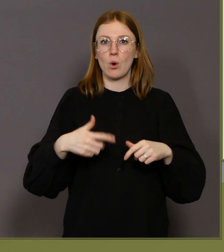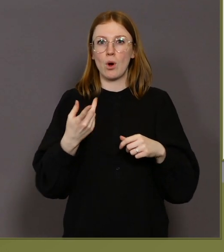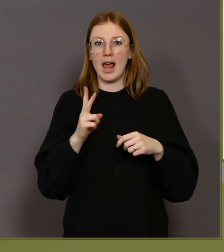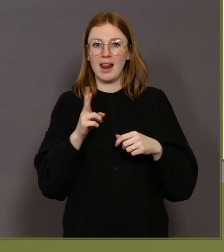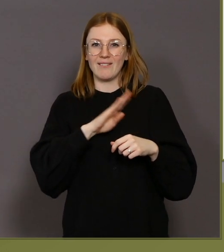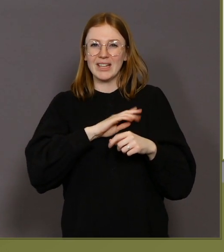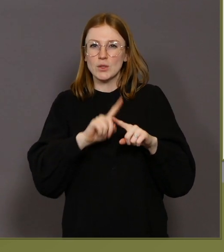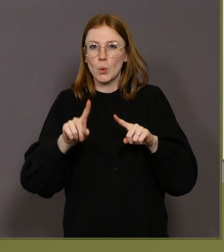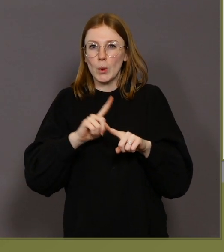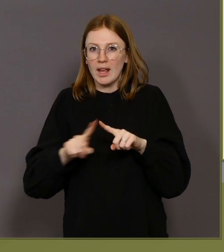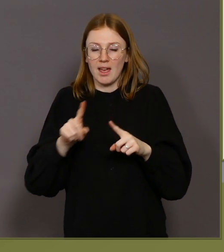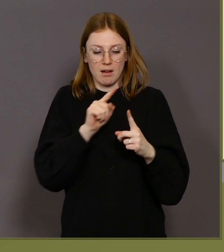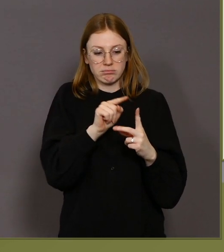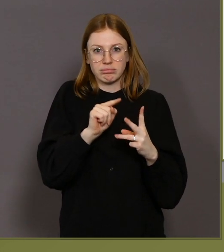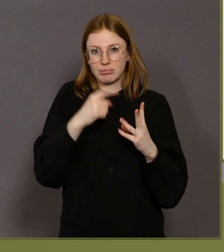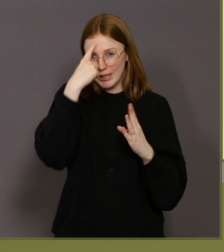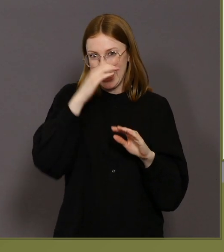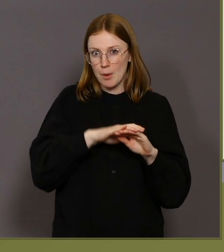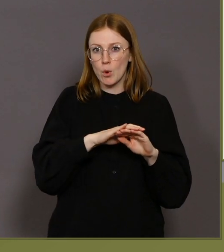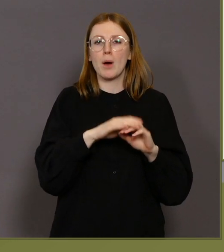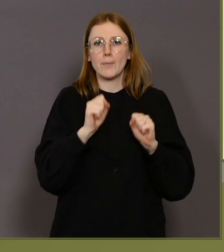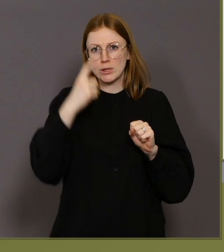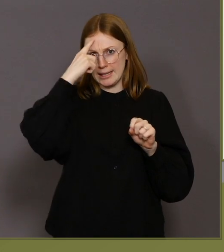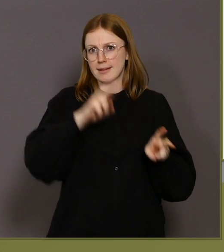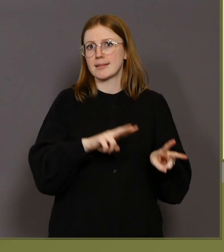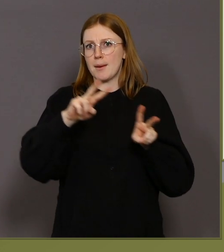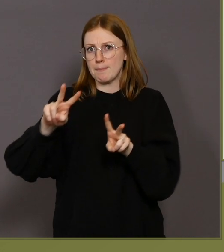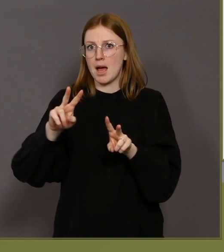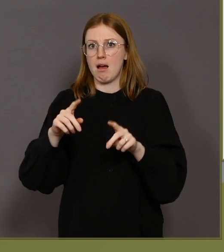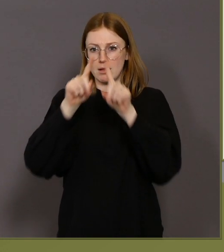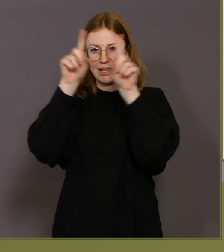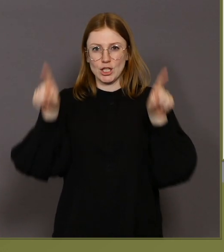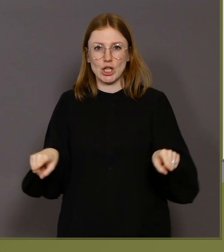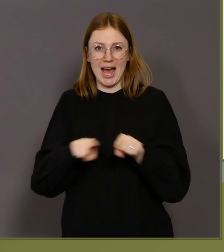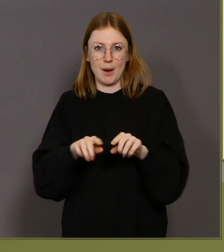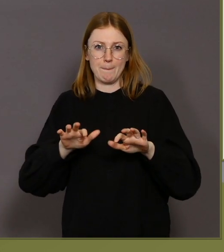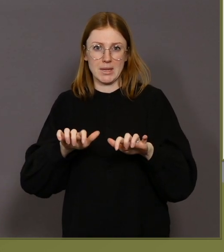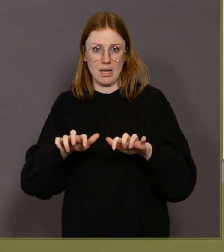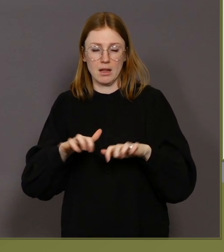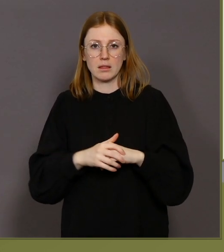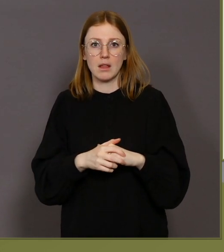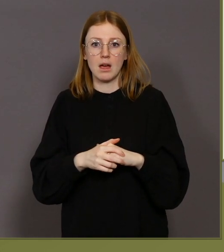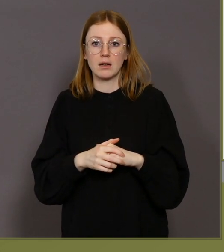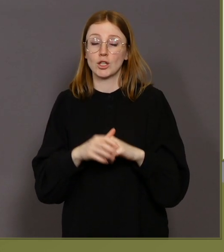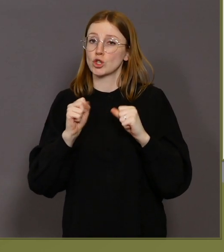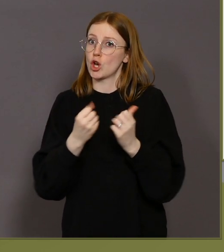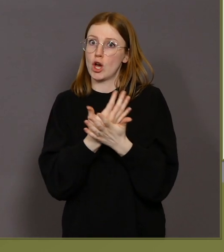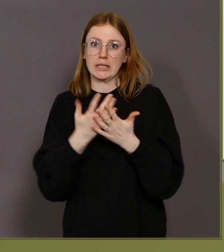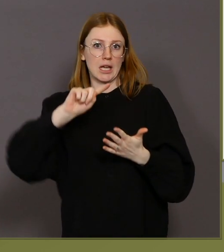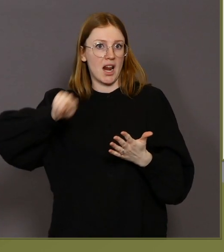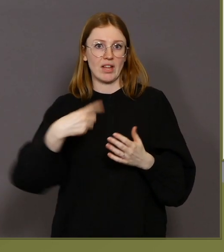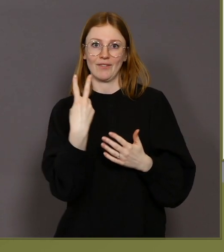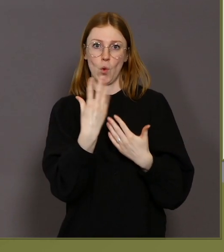these things need to be applied to on-screen keyboards as well. And we should not require two hands for